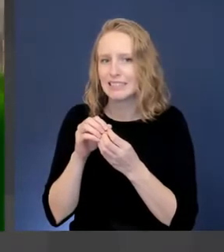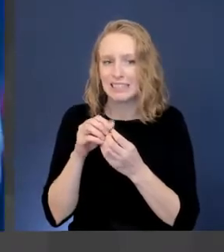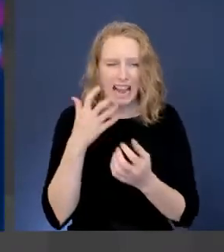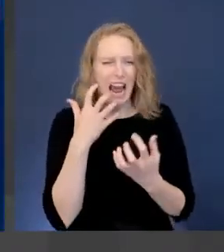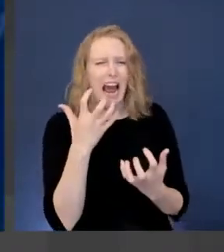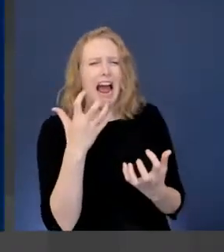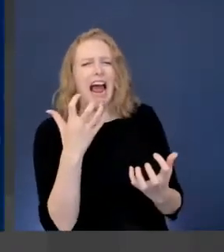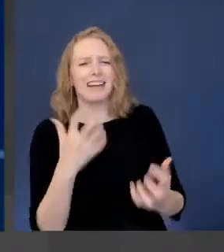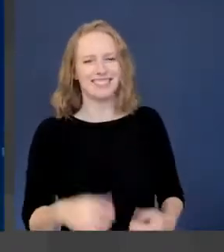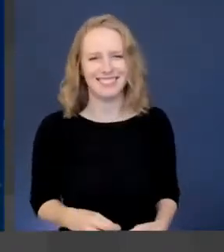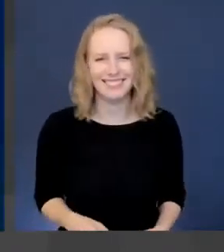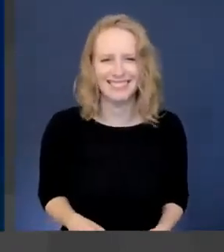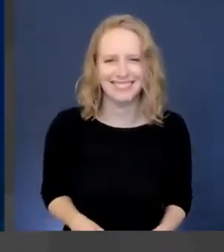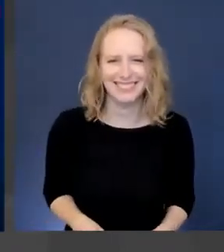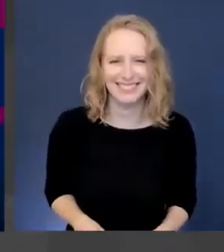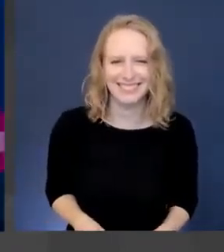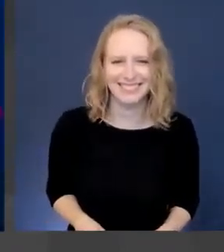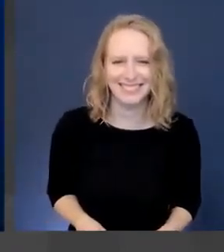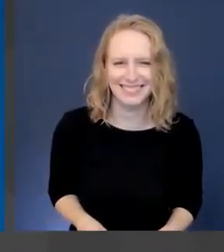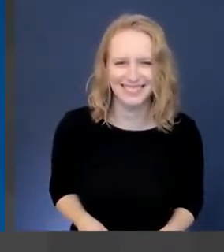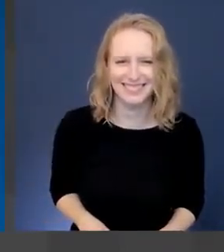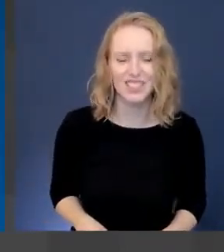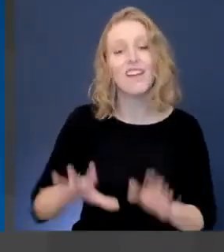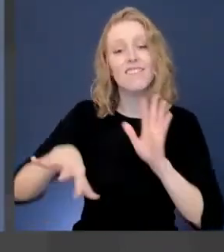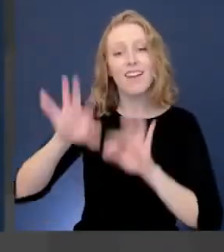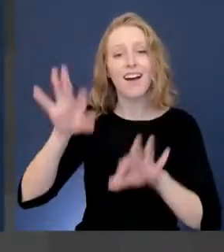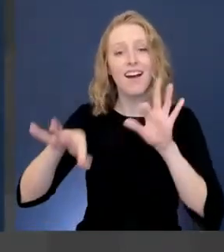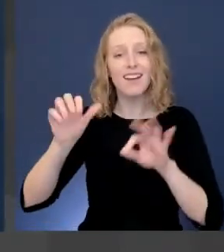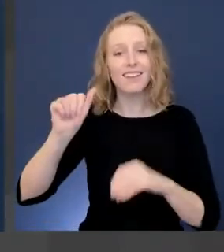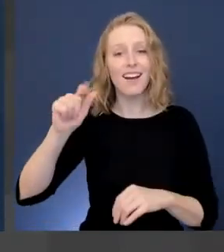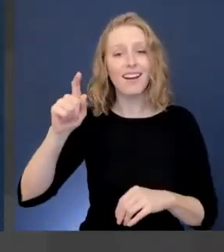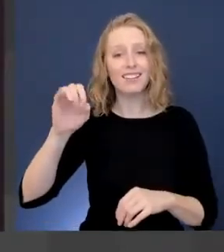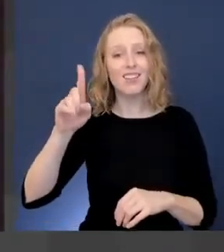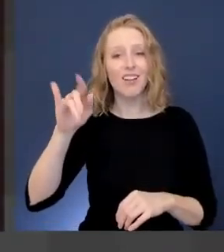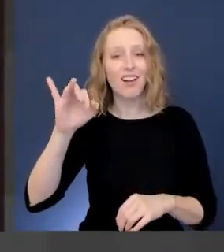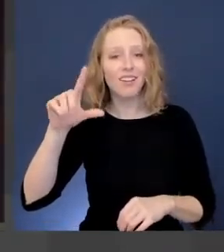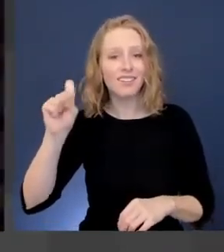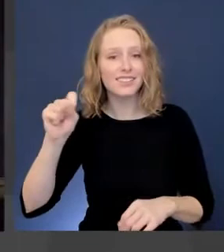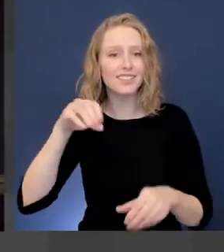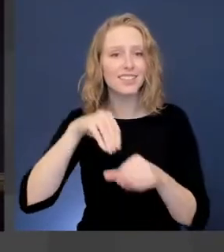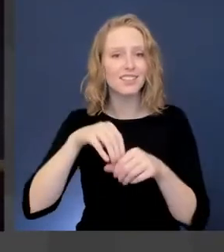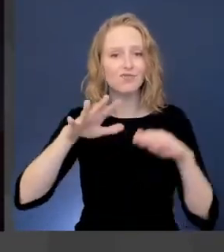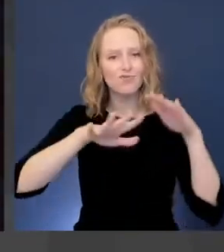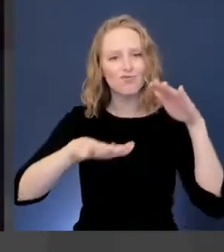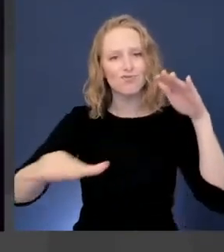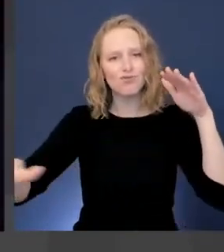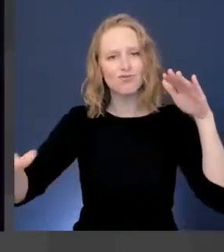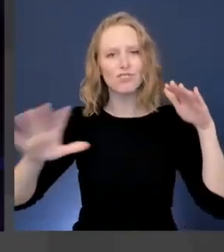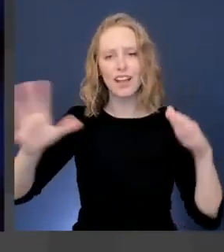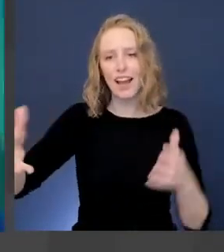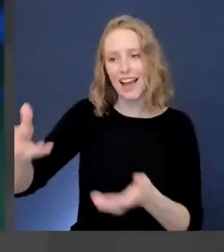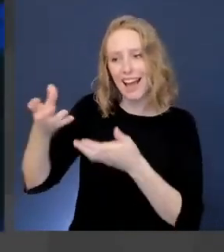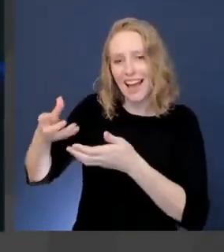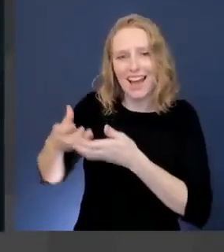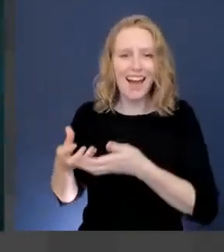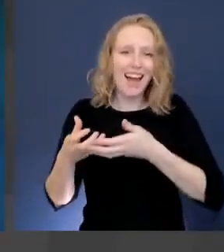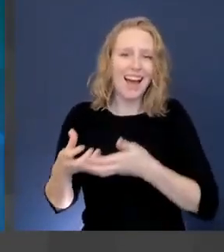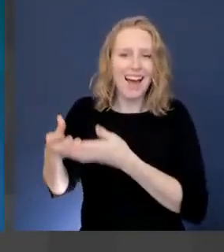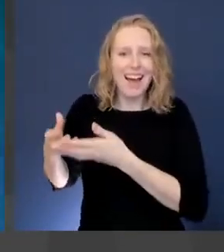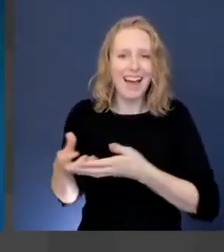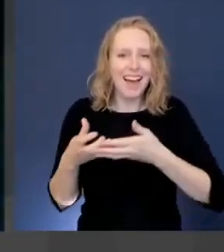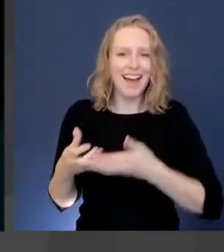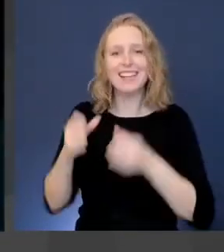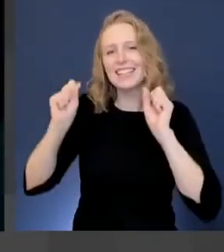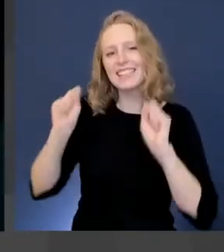You can find axolotls in the water underground. Put them in your bucket, you can carry them around. There's glow squids way down